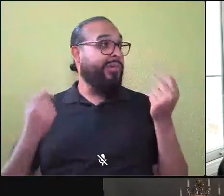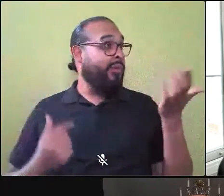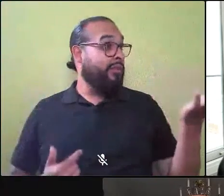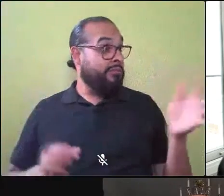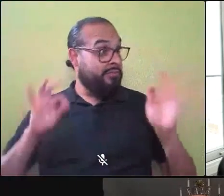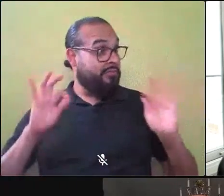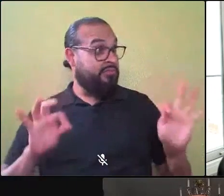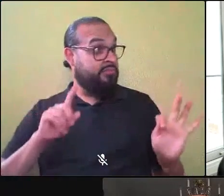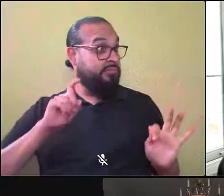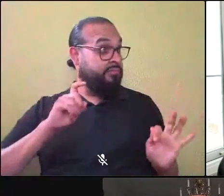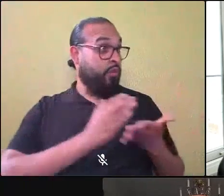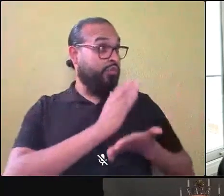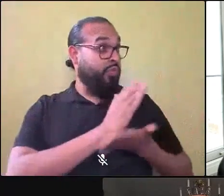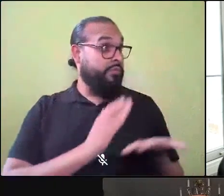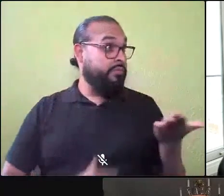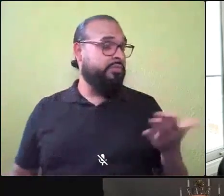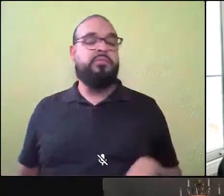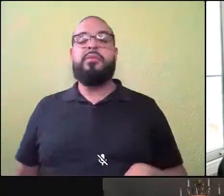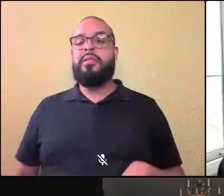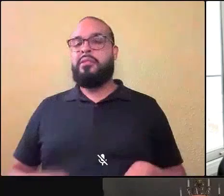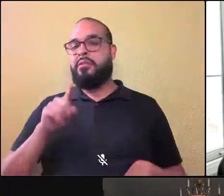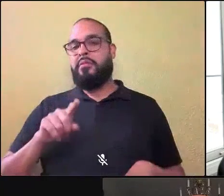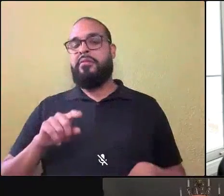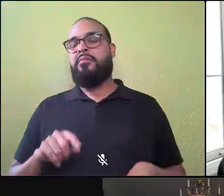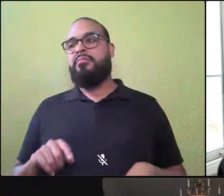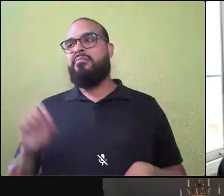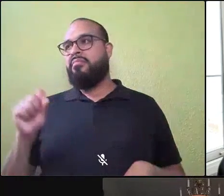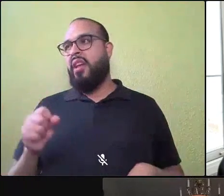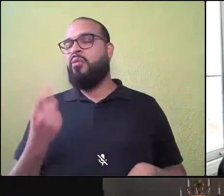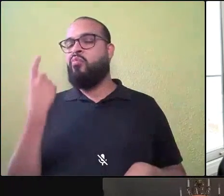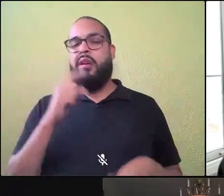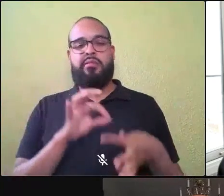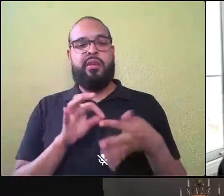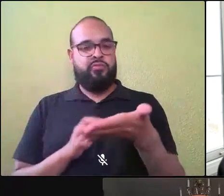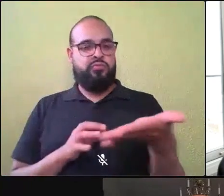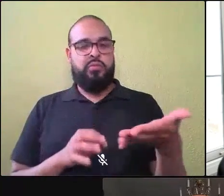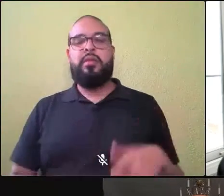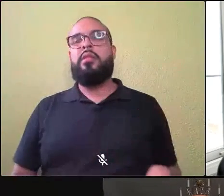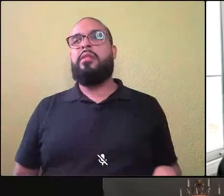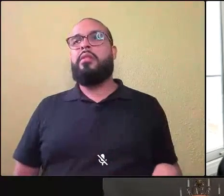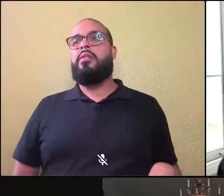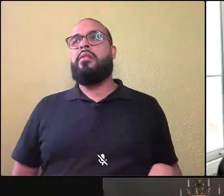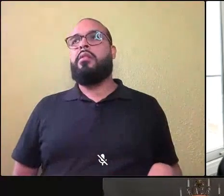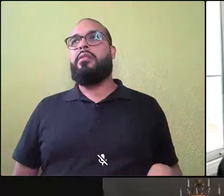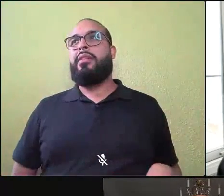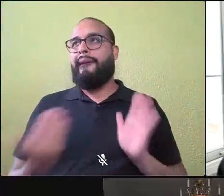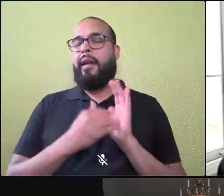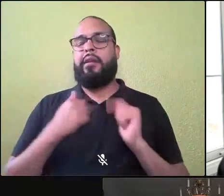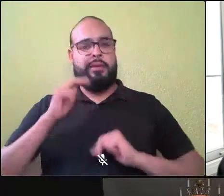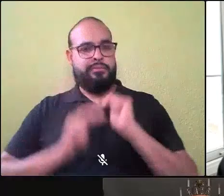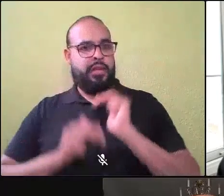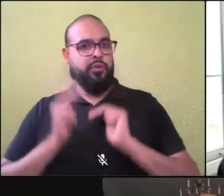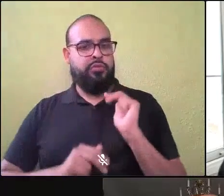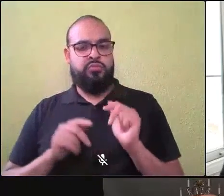of like pushing me to do the things that I say that I want to do. So I talk a lot about like building these intentional spaces. I talk a lot about